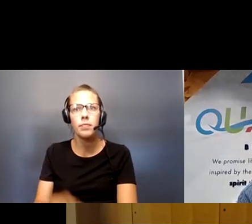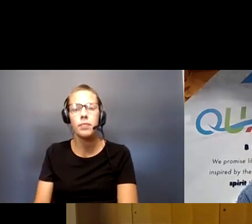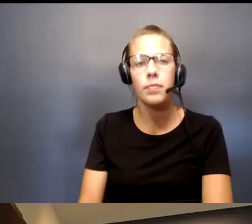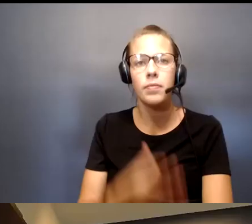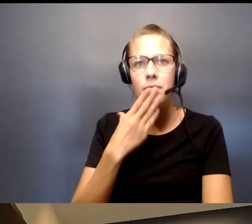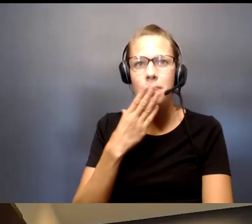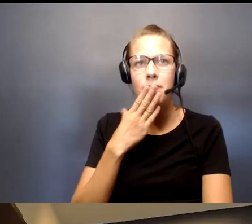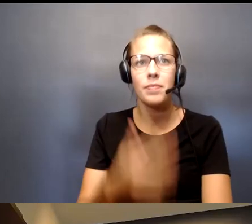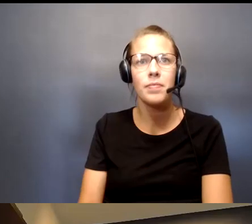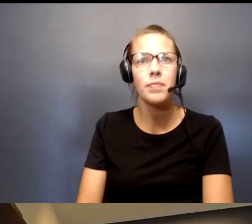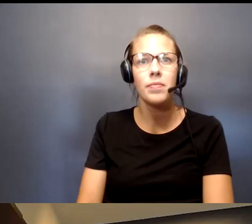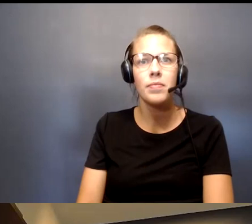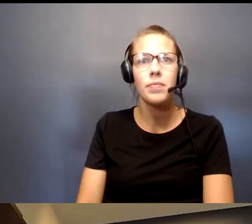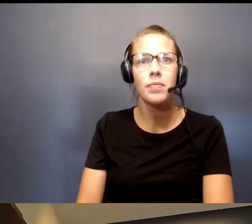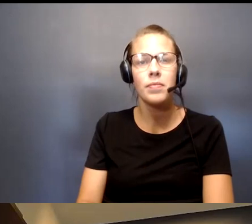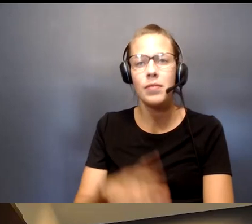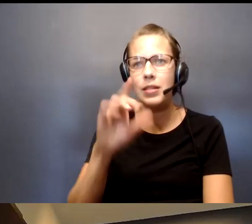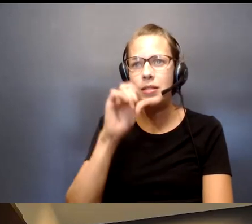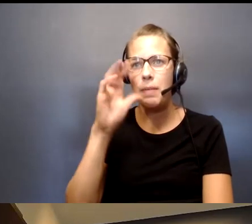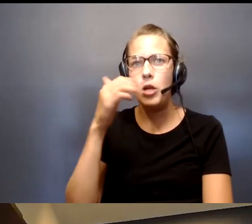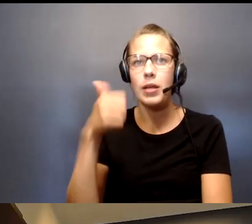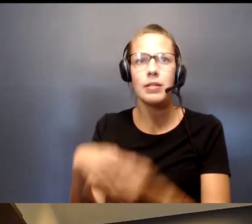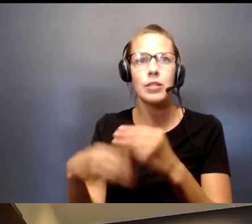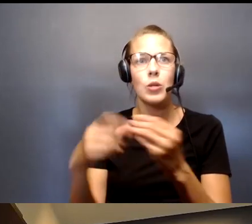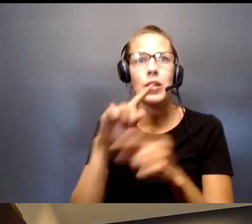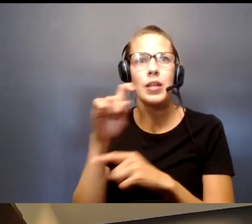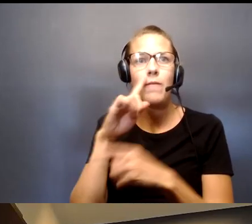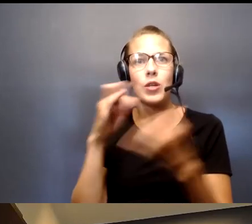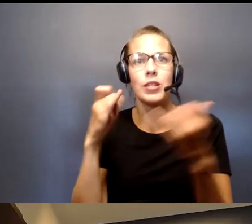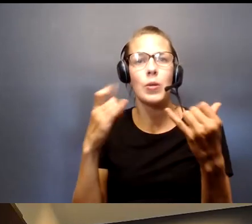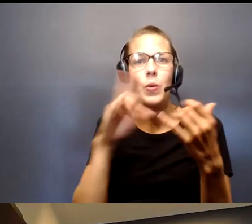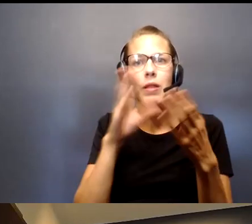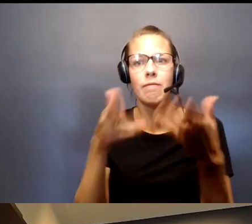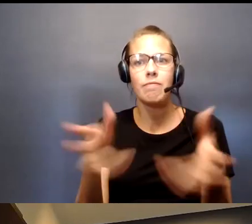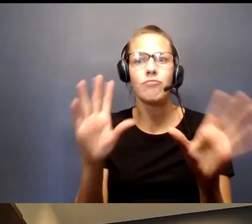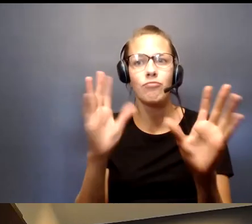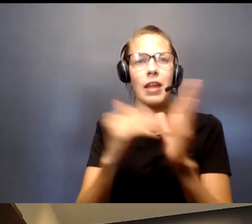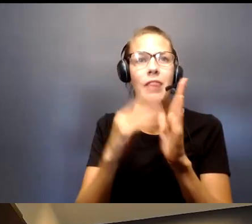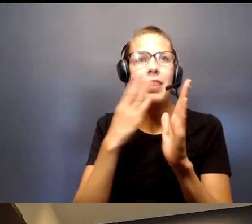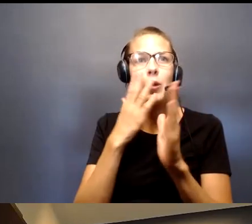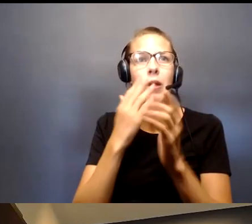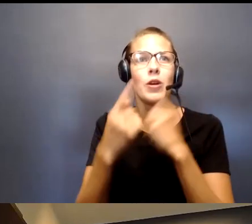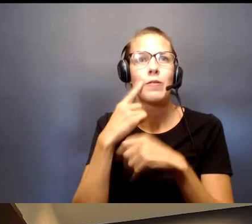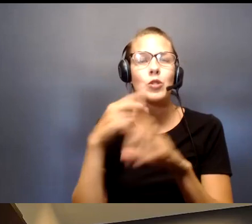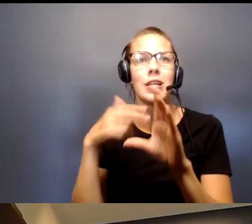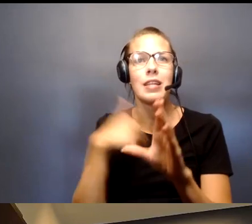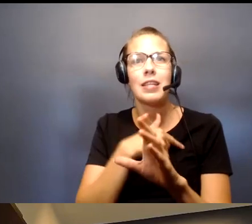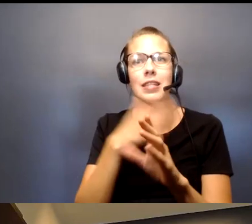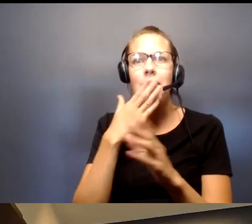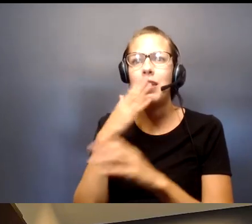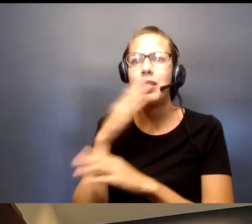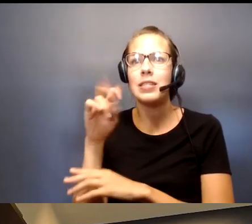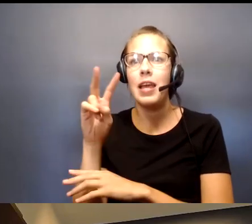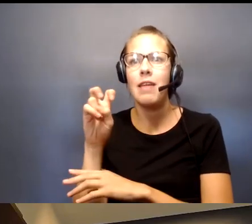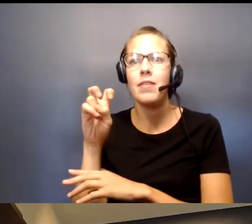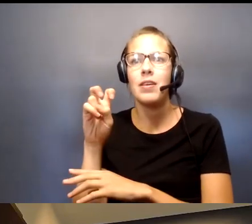Thank you. It doesn't appear that we have any additional questions for today. So again, thank you everyone for joining us. Thank you to Dave,